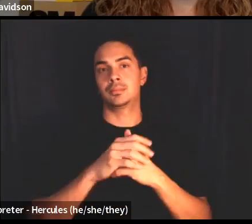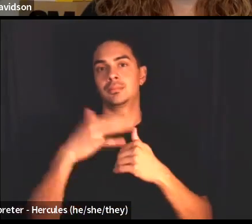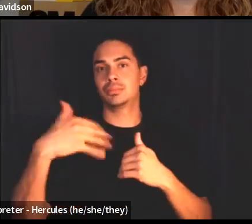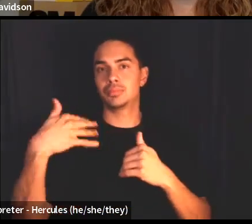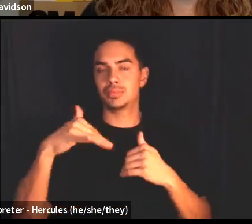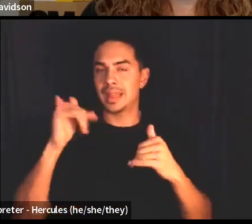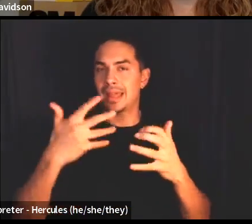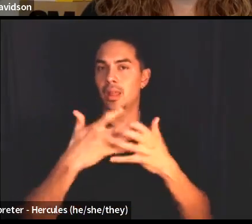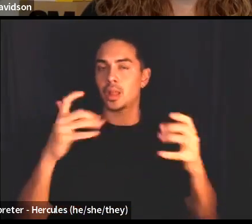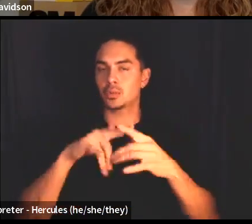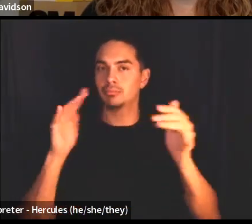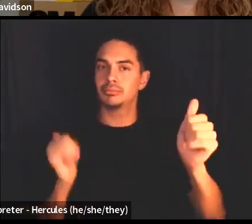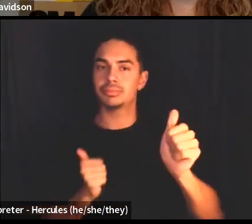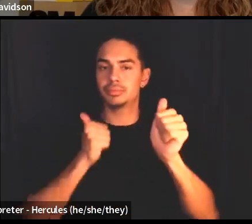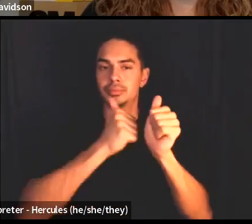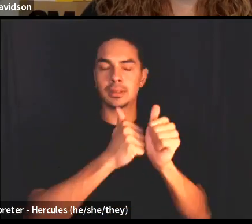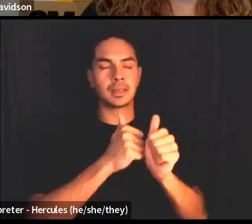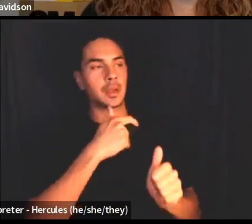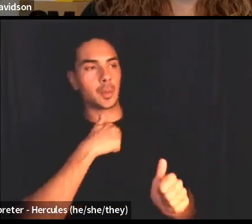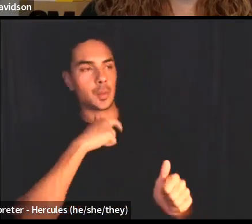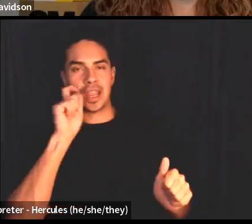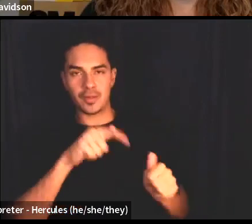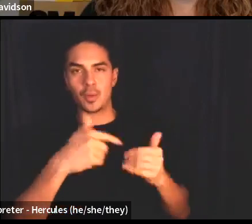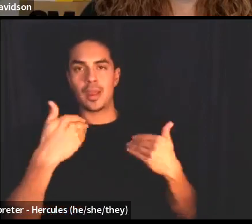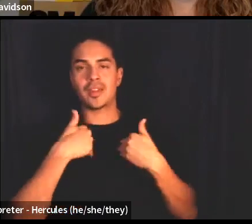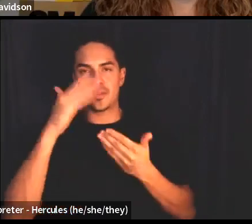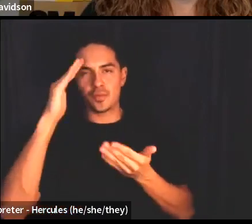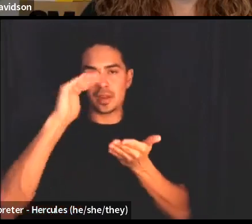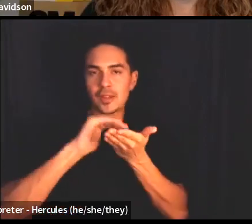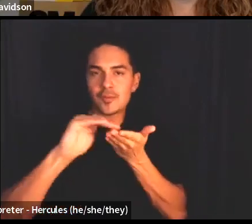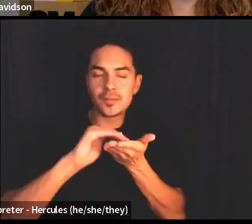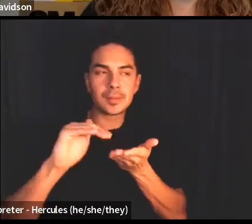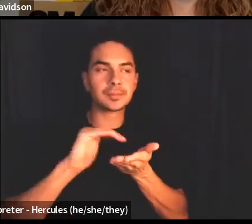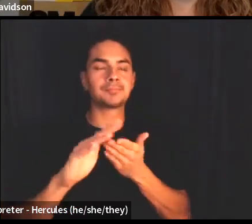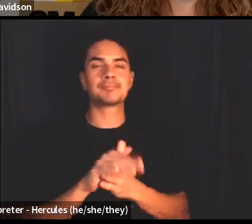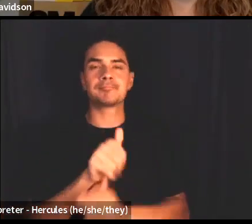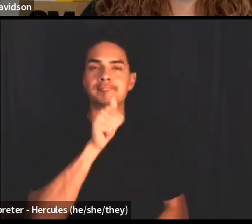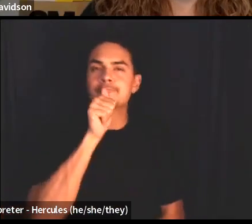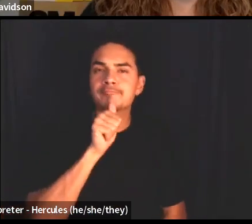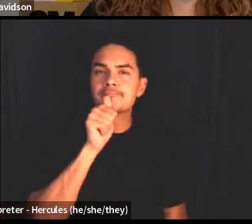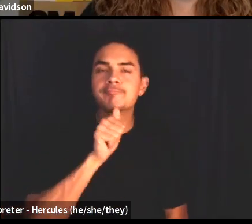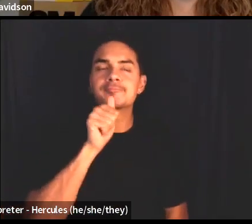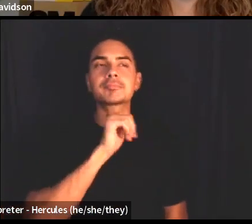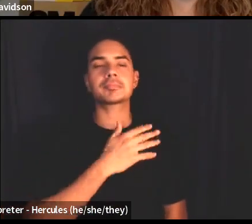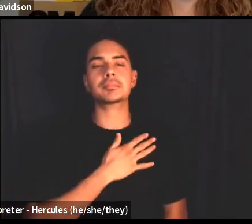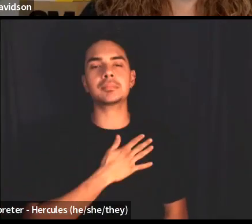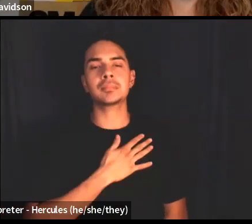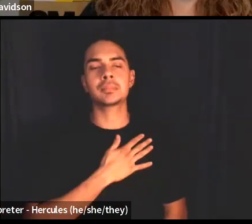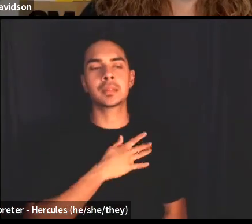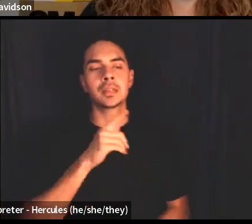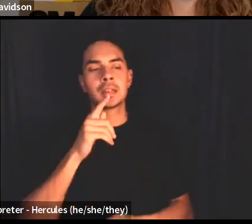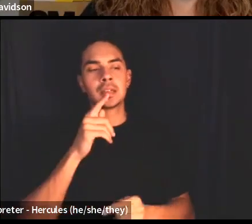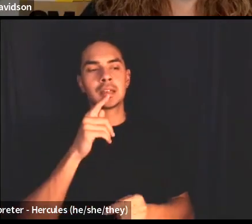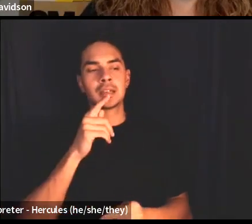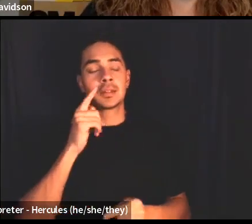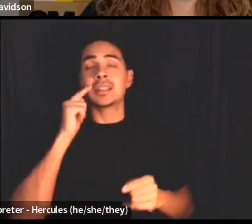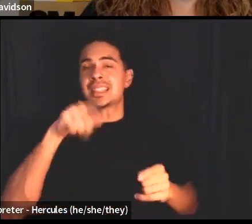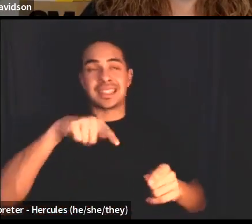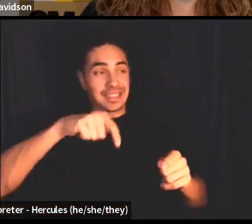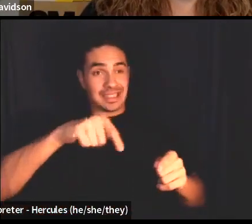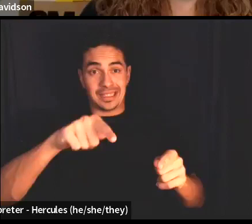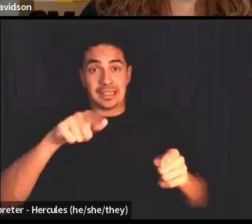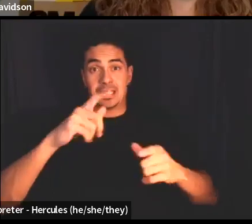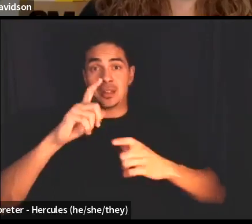re-teach love and compassion to generations? Like, it's all the things, this is a big conversation for